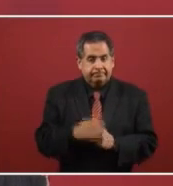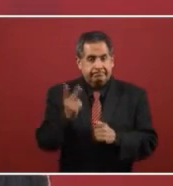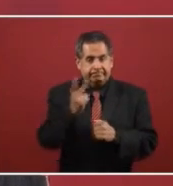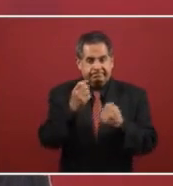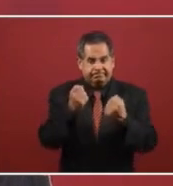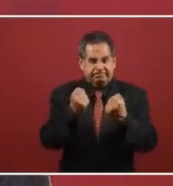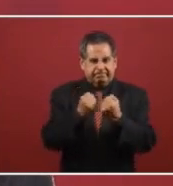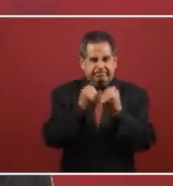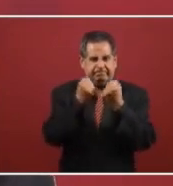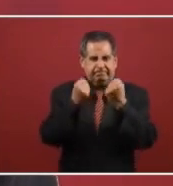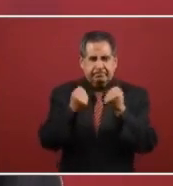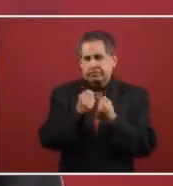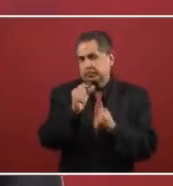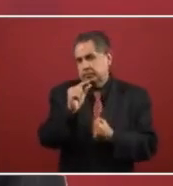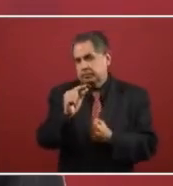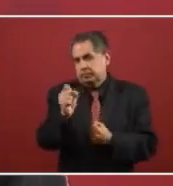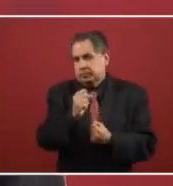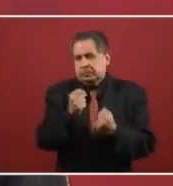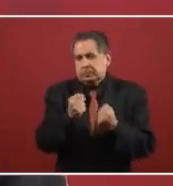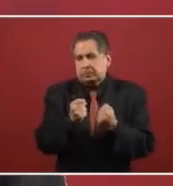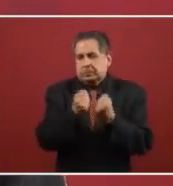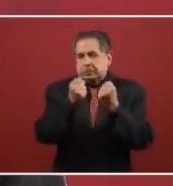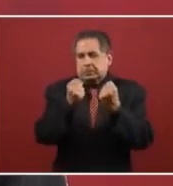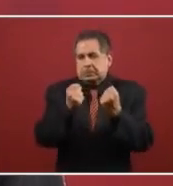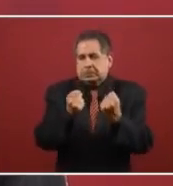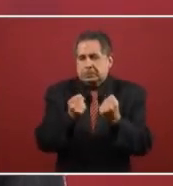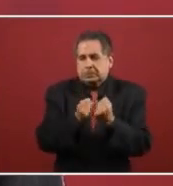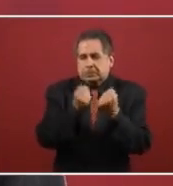confrontando un poquito. They're confronting a little bit.